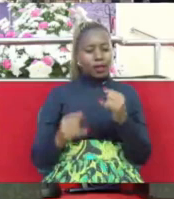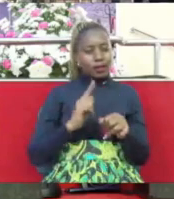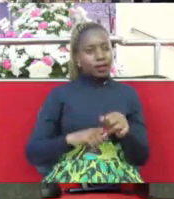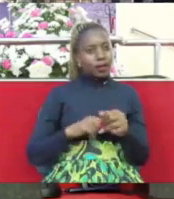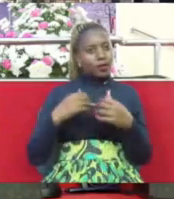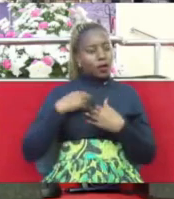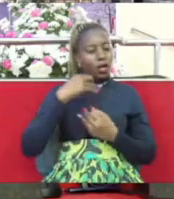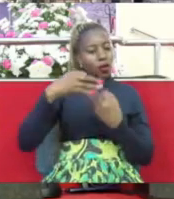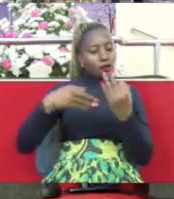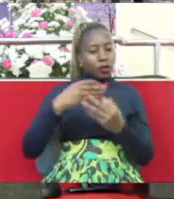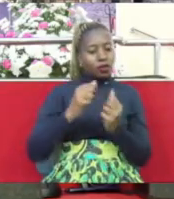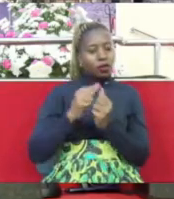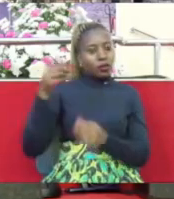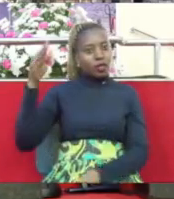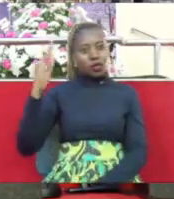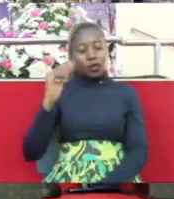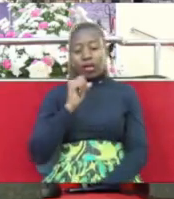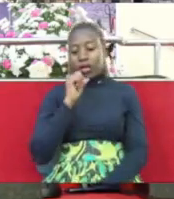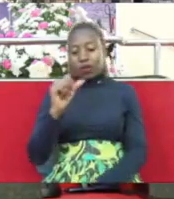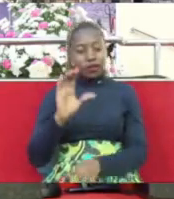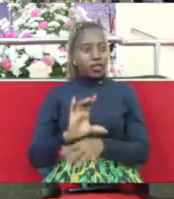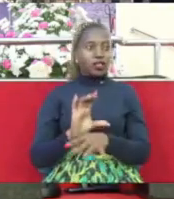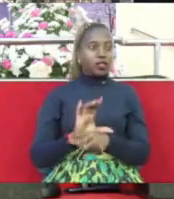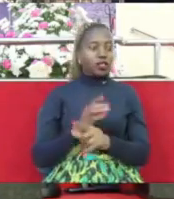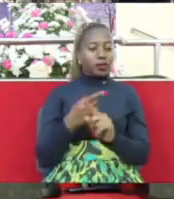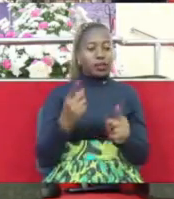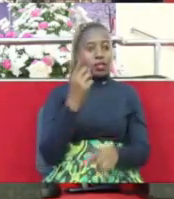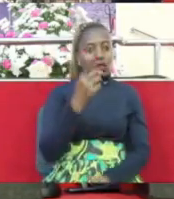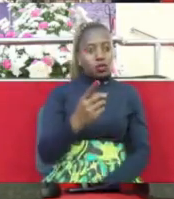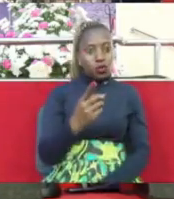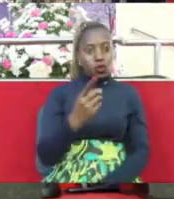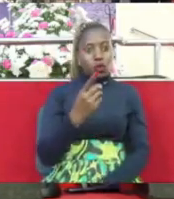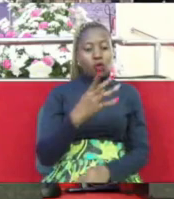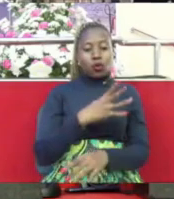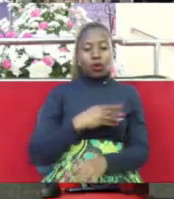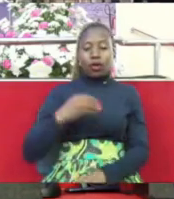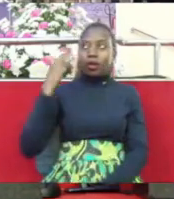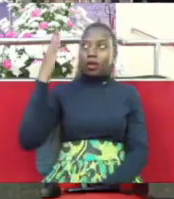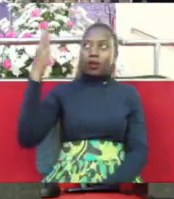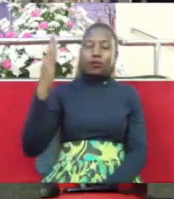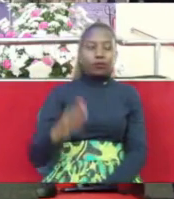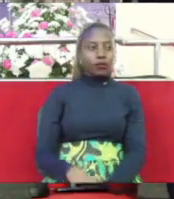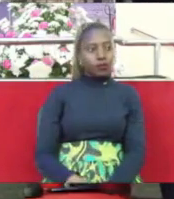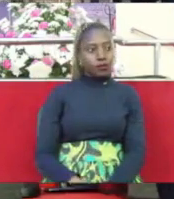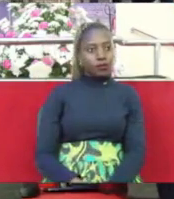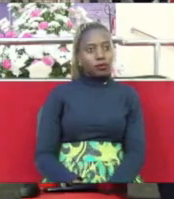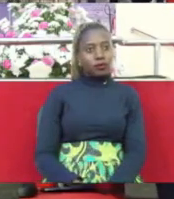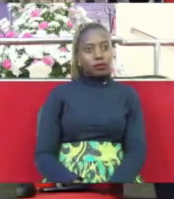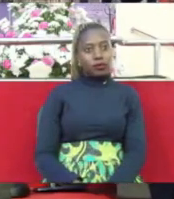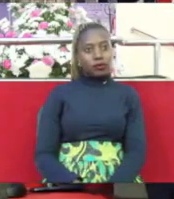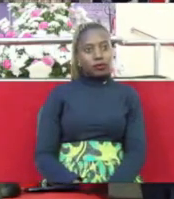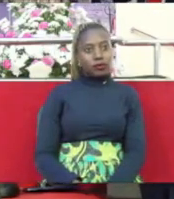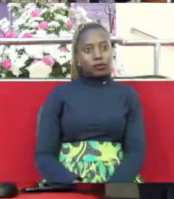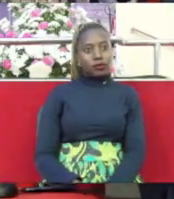church, a church gathering like this, but you and him. Ni wakati gani wa mwisho ambao ulikuwa na ushirika na yeye? Si katika umati wa kanisa kama